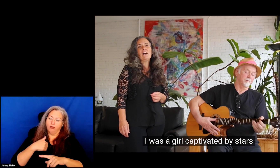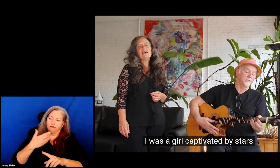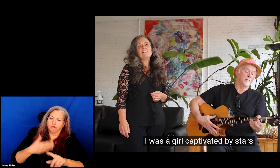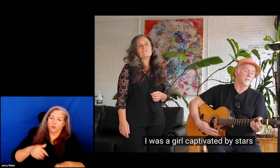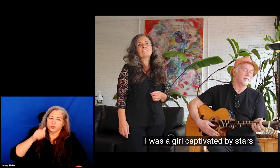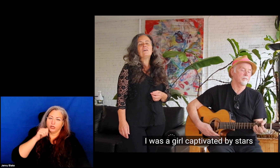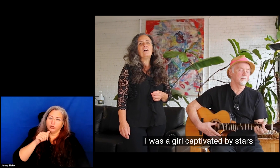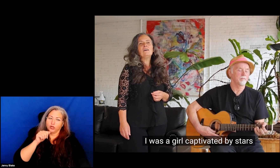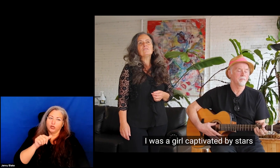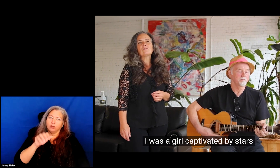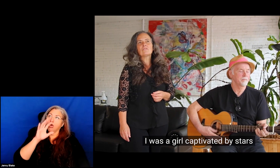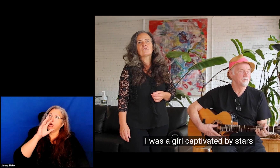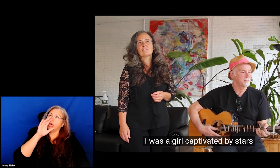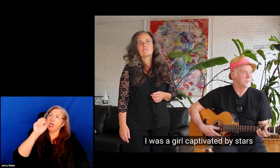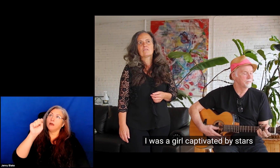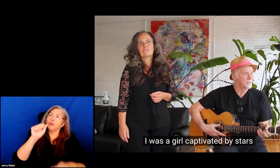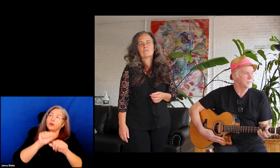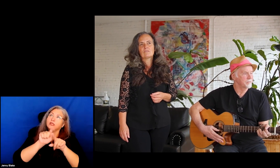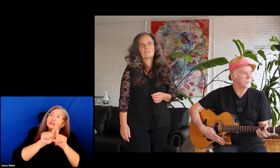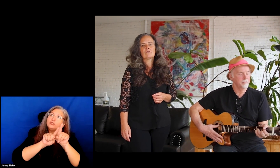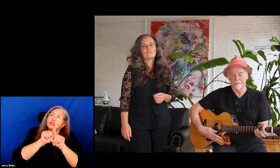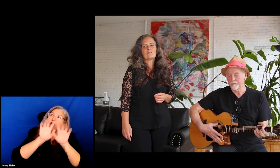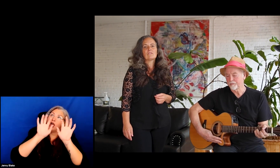captivated by stars,